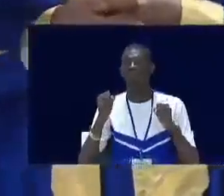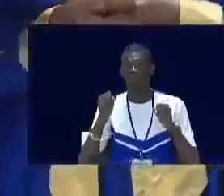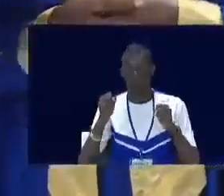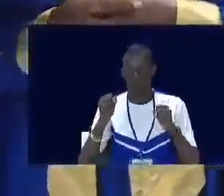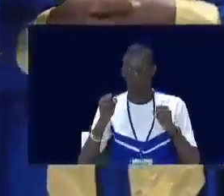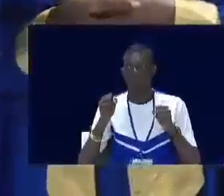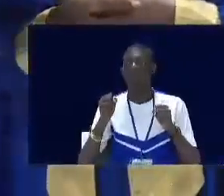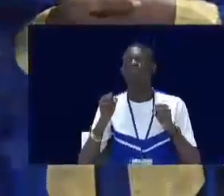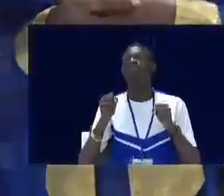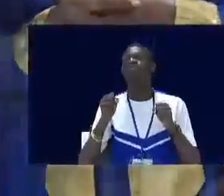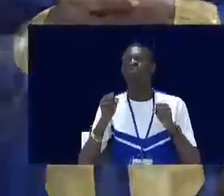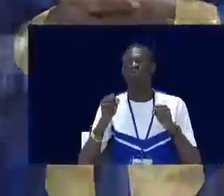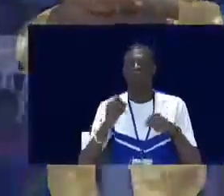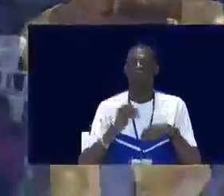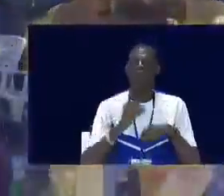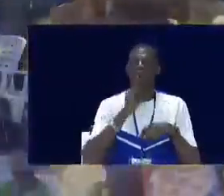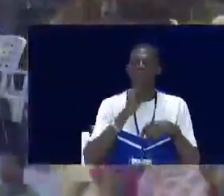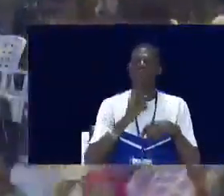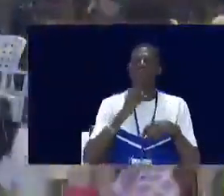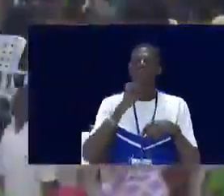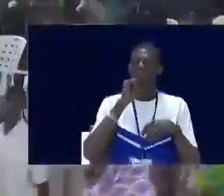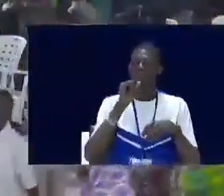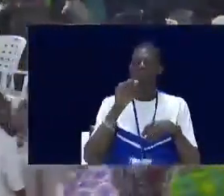that is not by might.